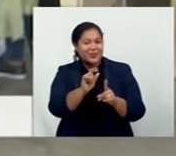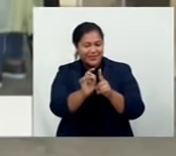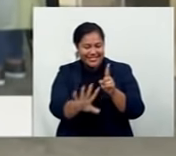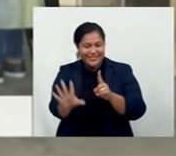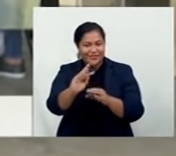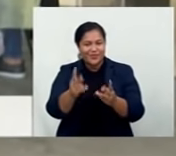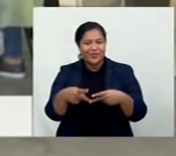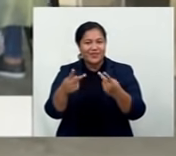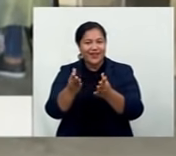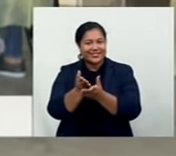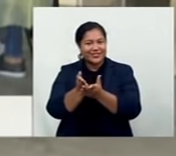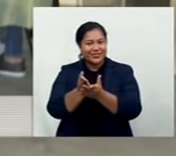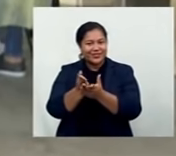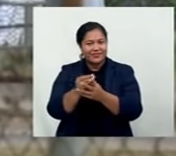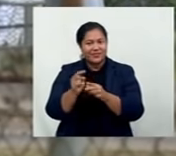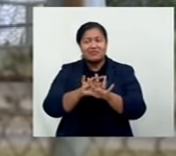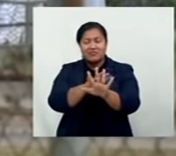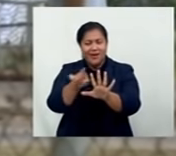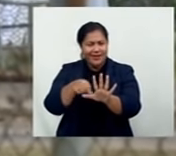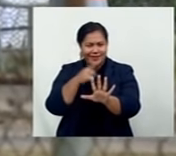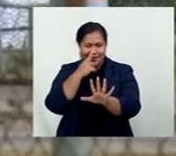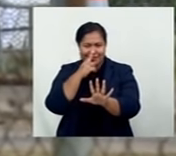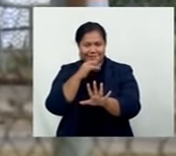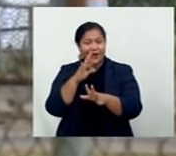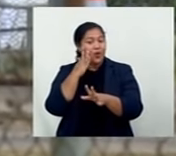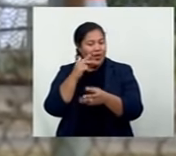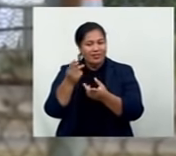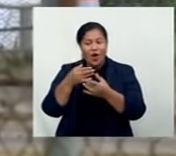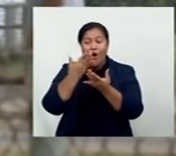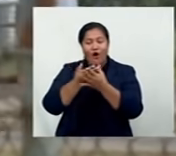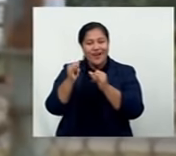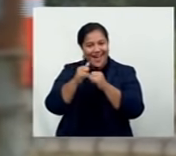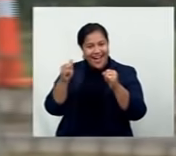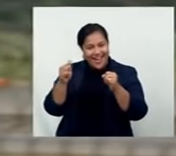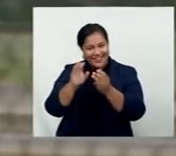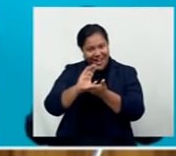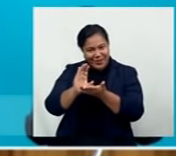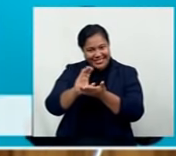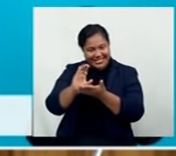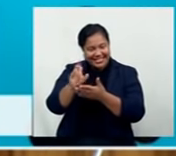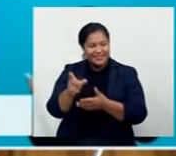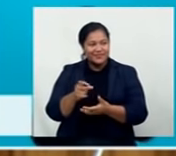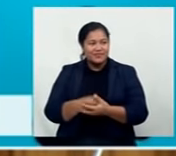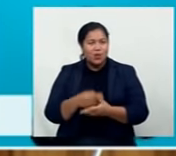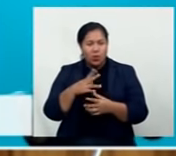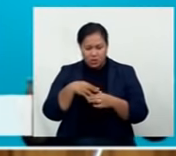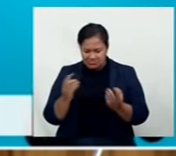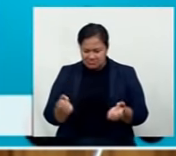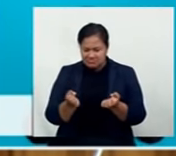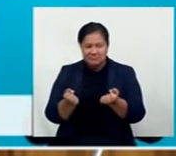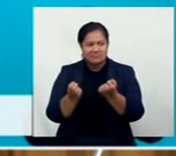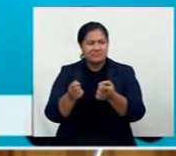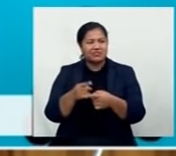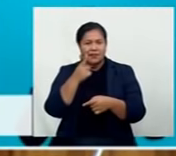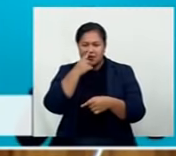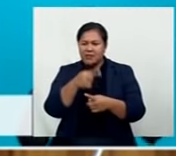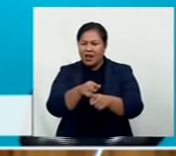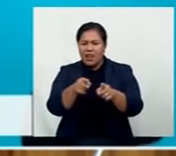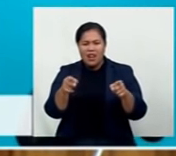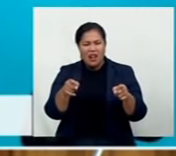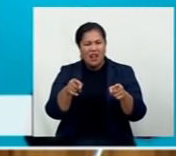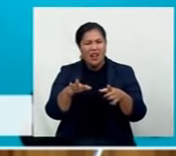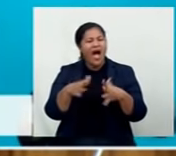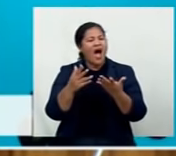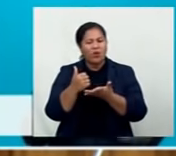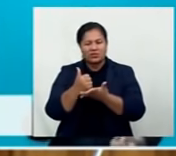provide services to frontline workers through a virtual platform. We try to encourage as much as possible the frontliners to let us know how best we